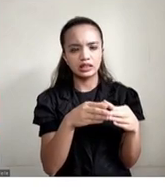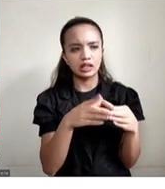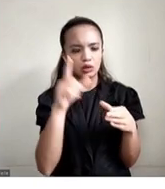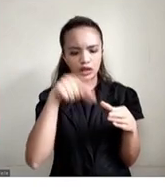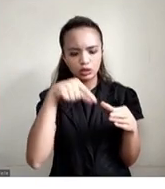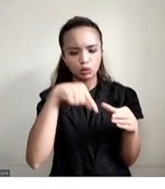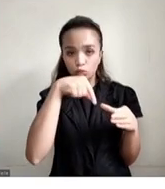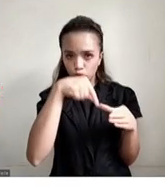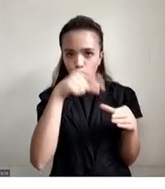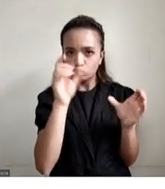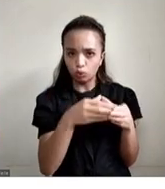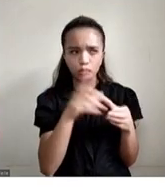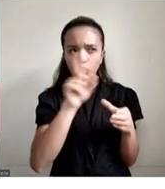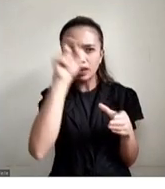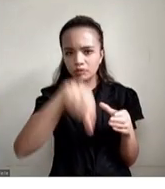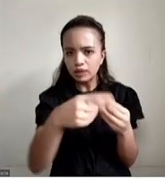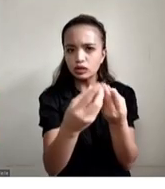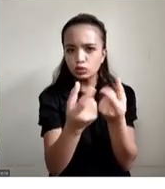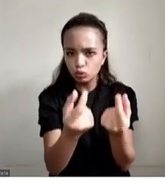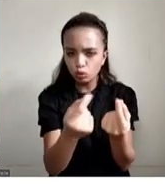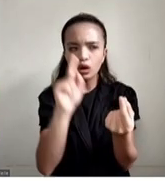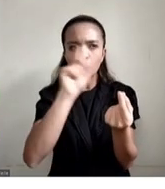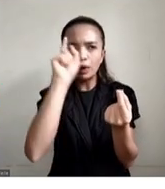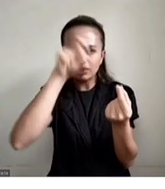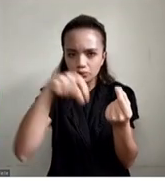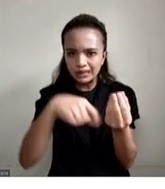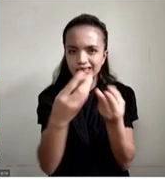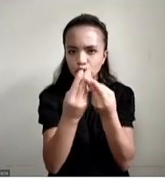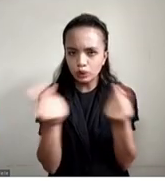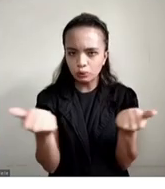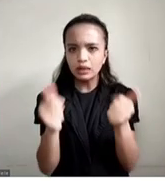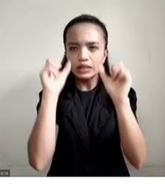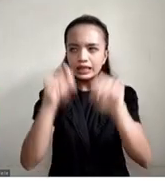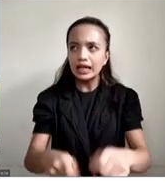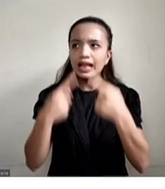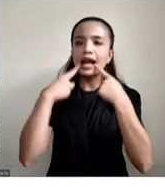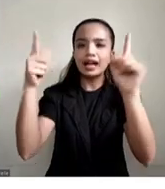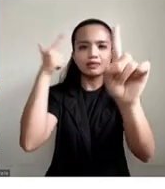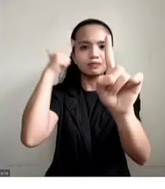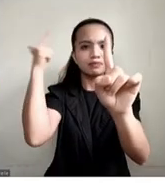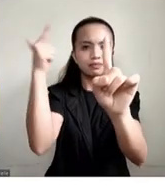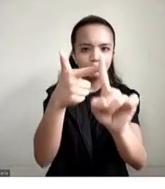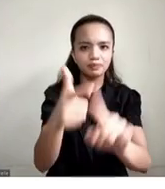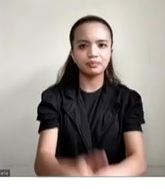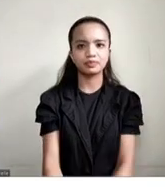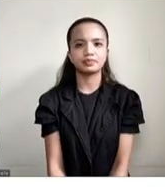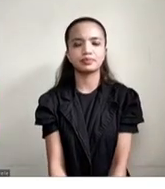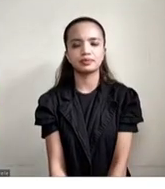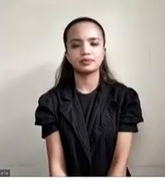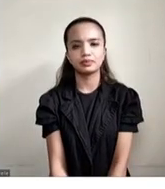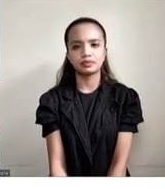to do in order to achieve that goal of theirs, to put up this united front against the administration?